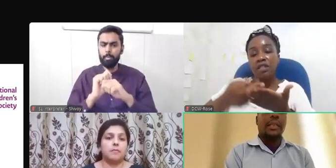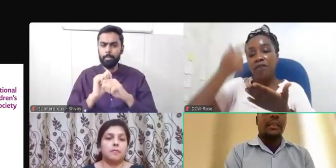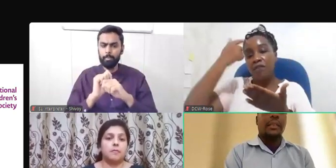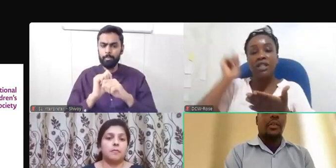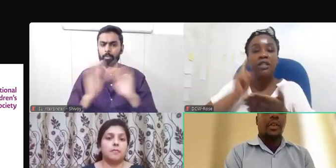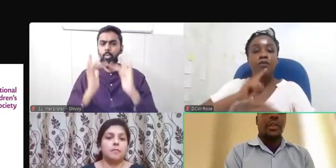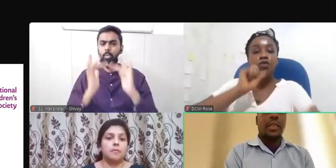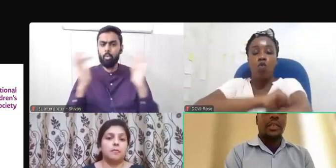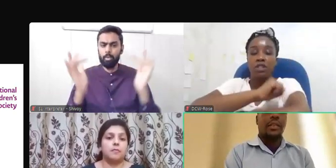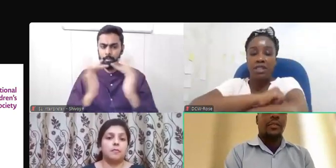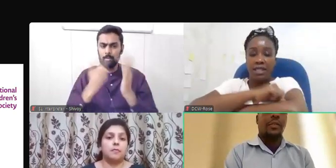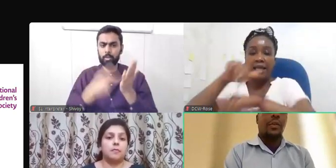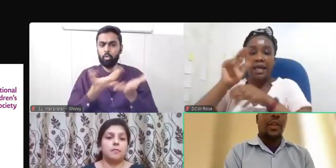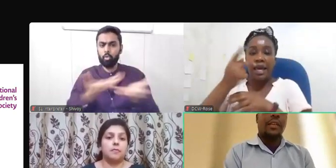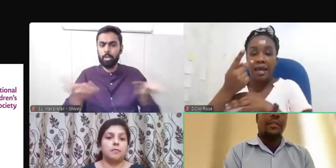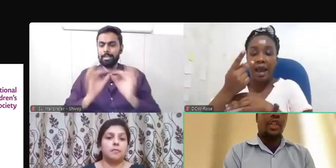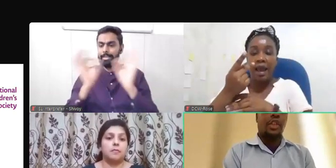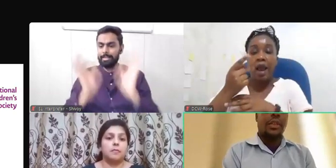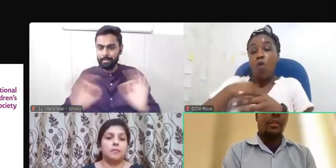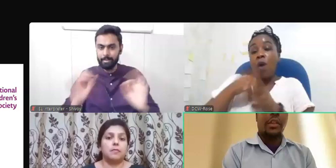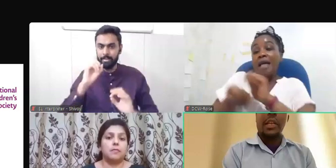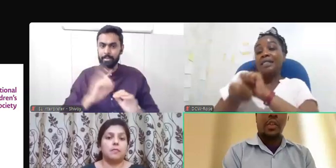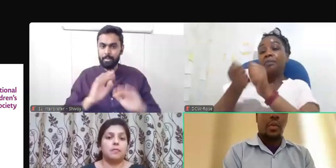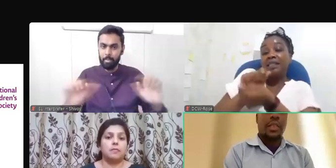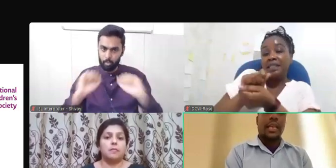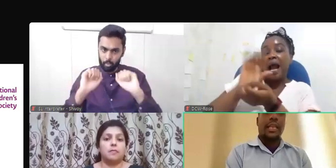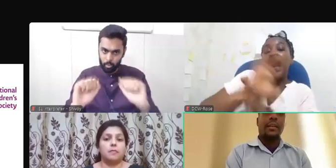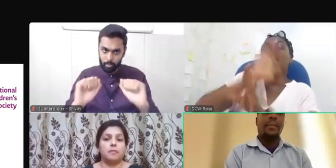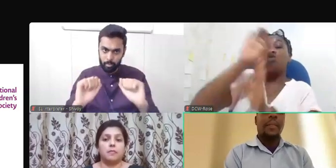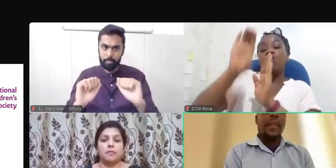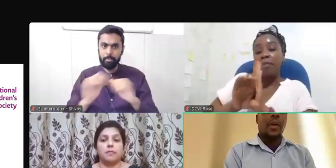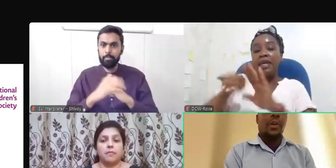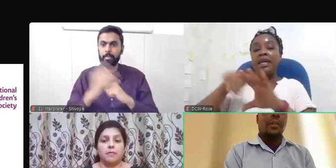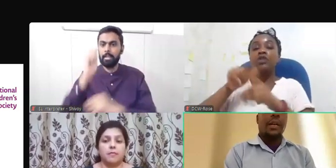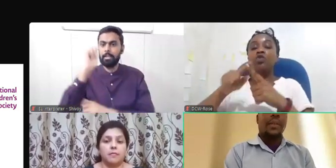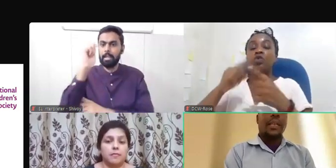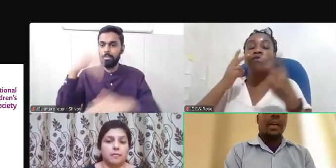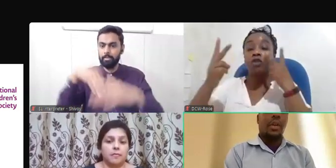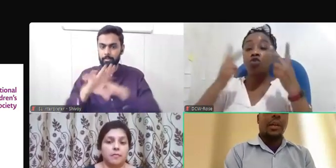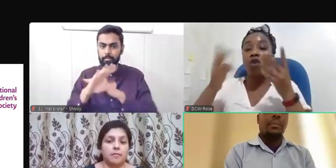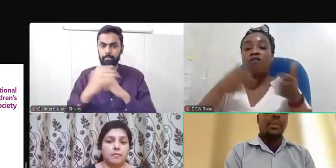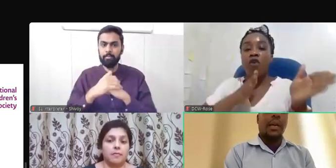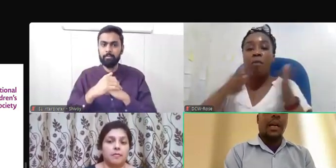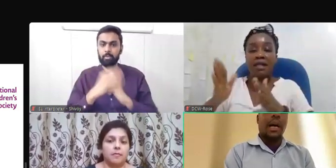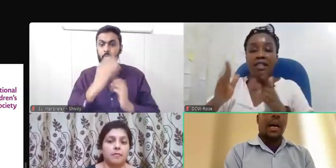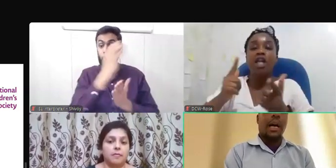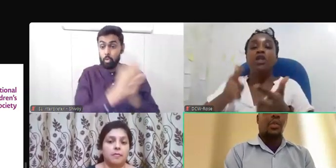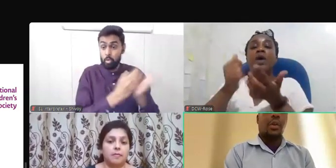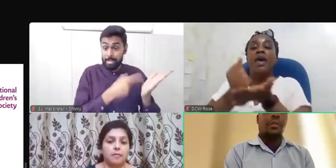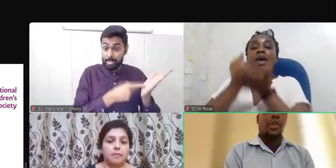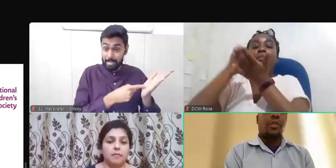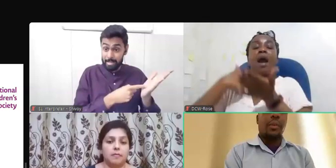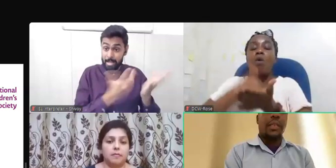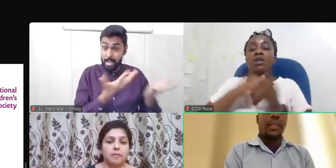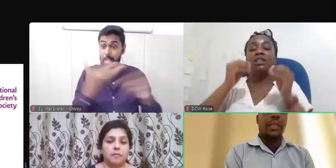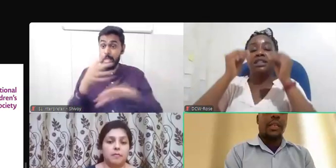online resources for the deaf children or the deaf schools in Kenya. We have adapted the curriculum to a